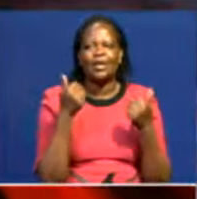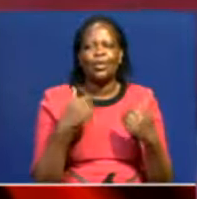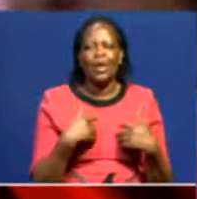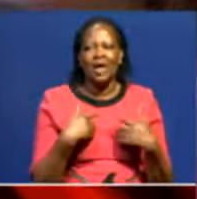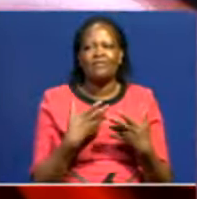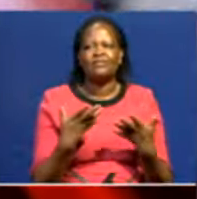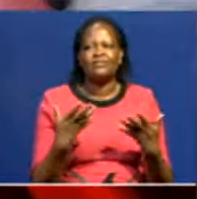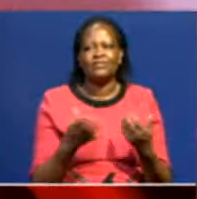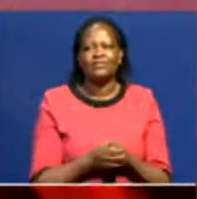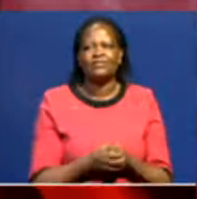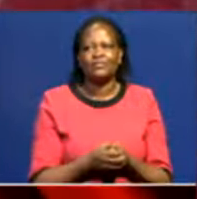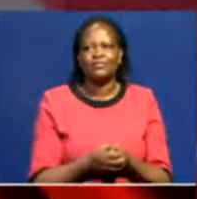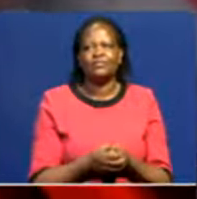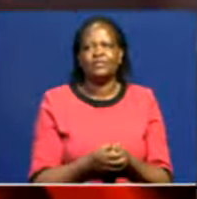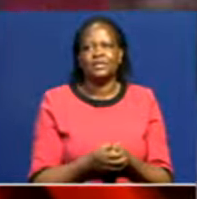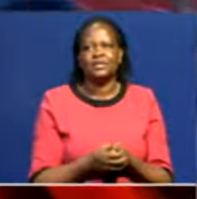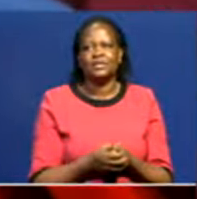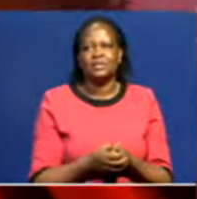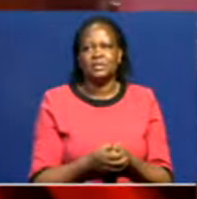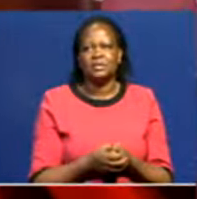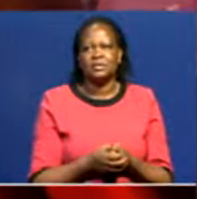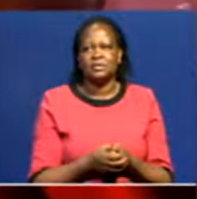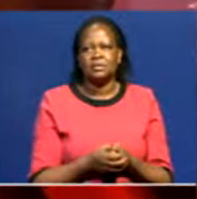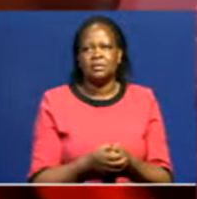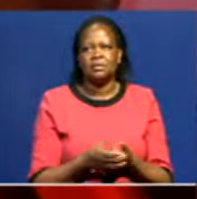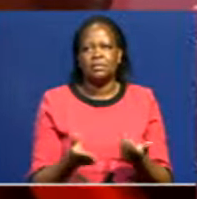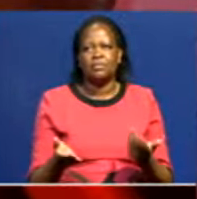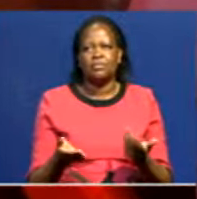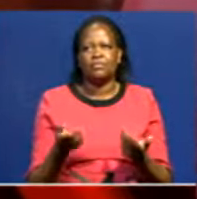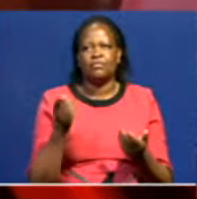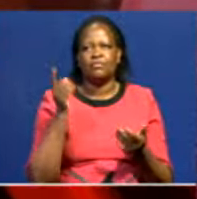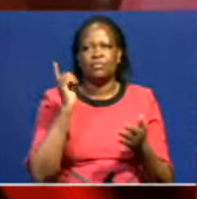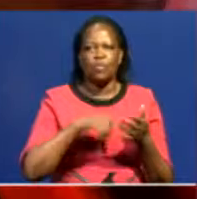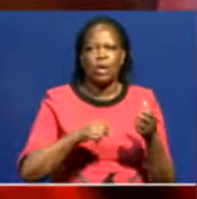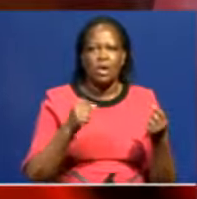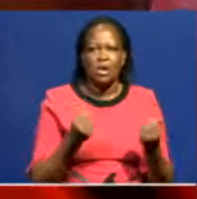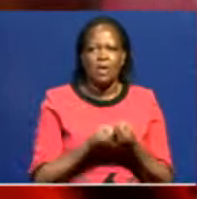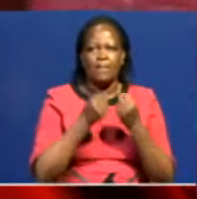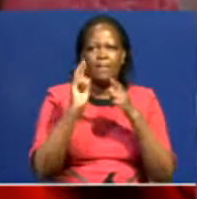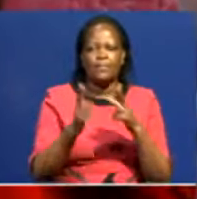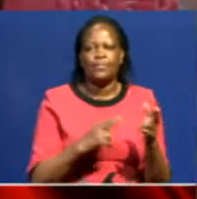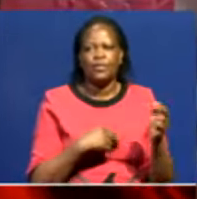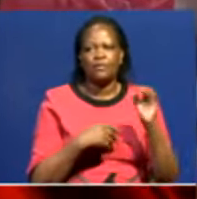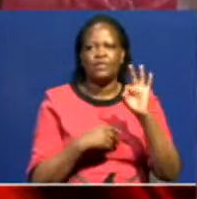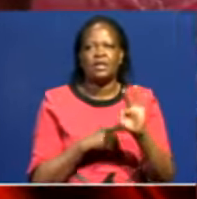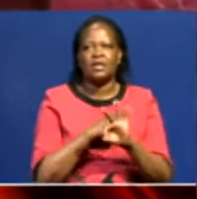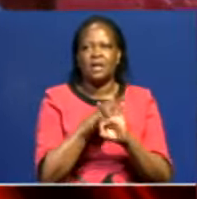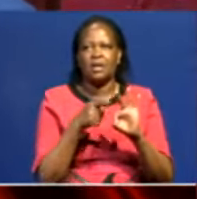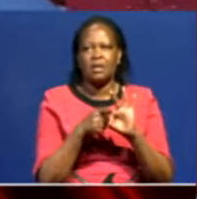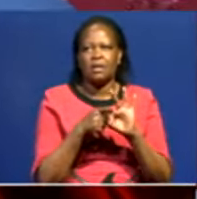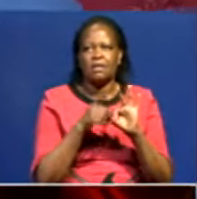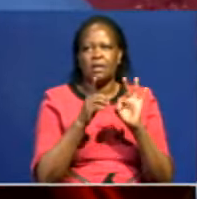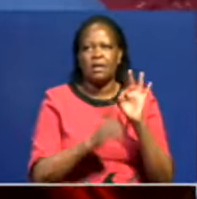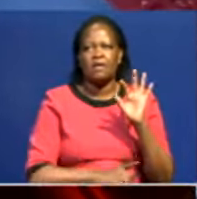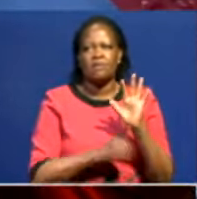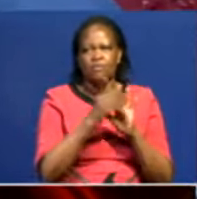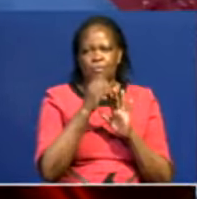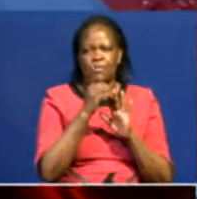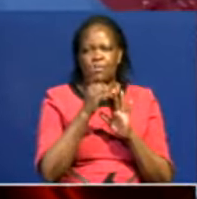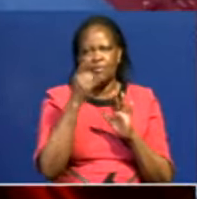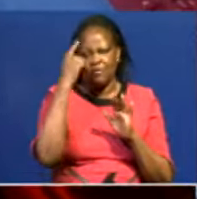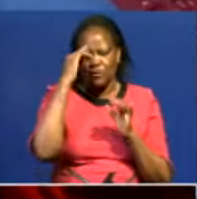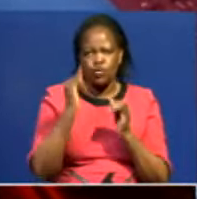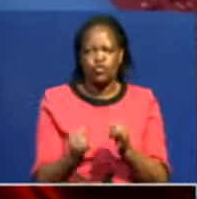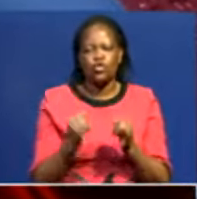is already in existence. That is the Acorn Development REIT. We have largely three kinds of REITs. We have Development REIT, that is for